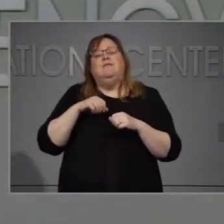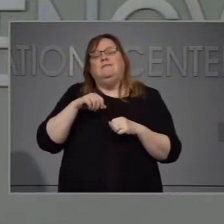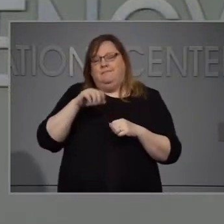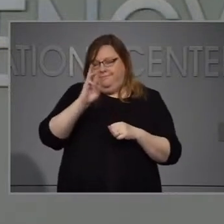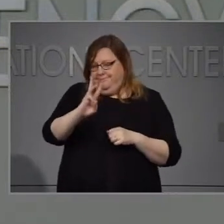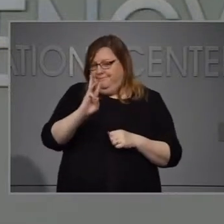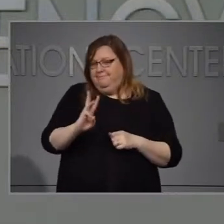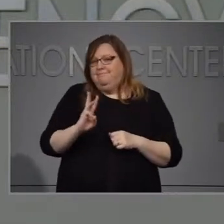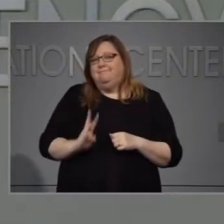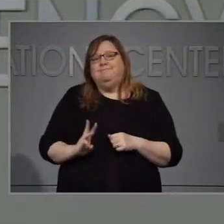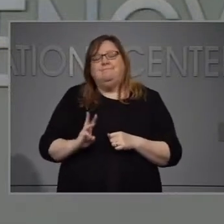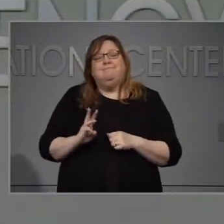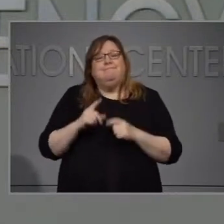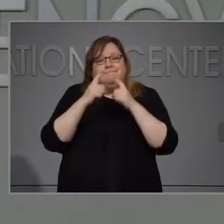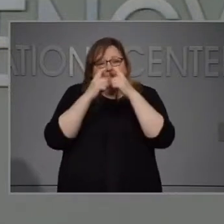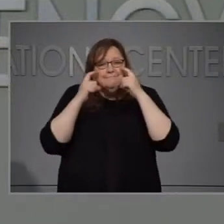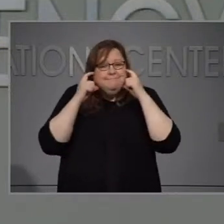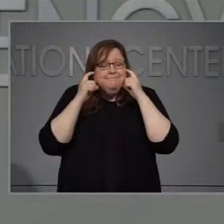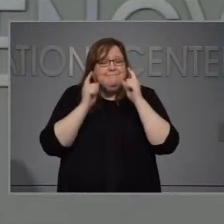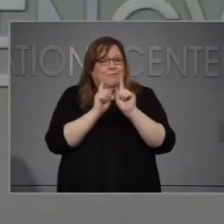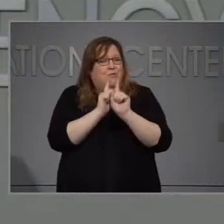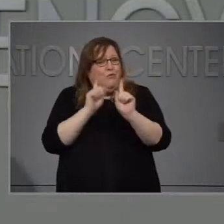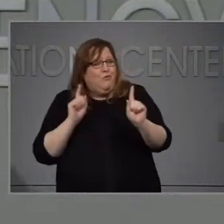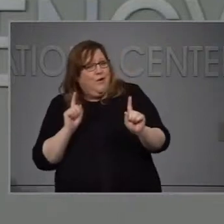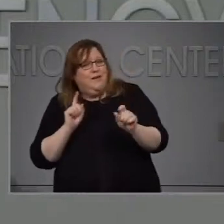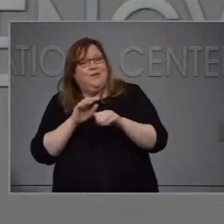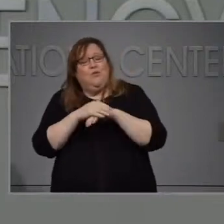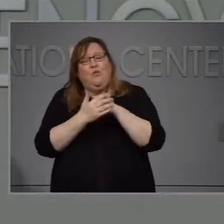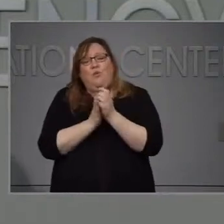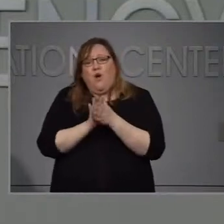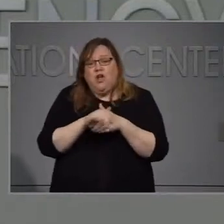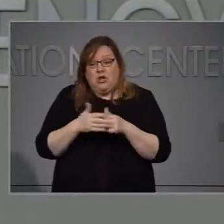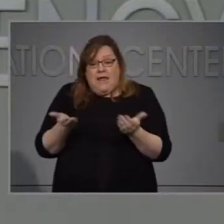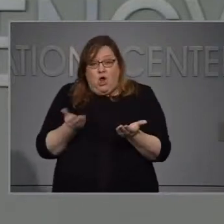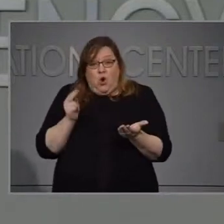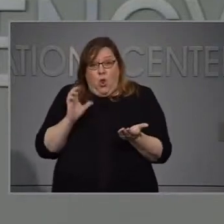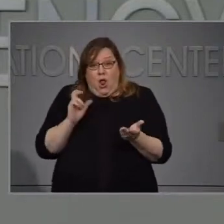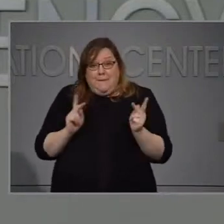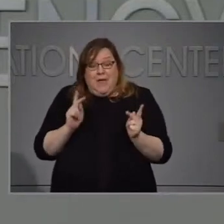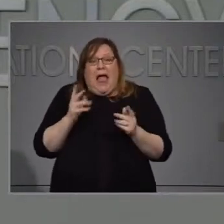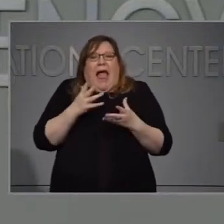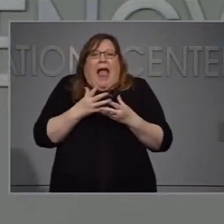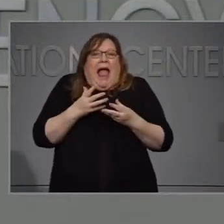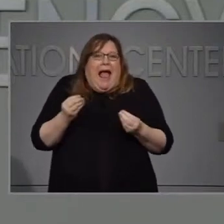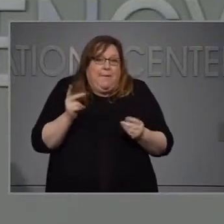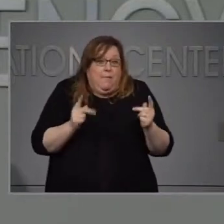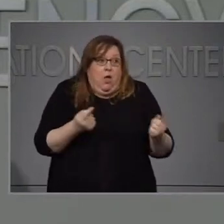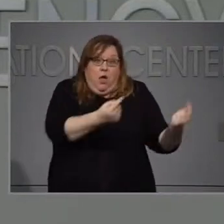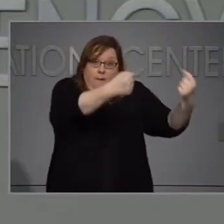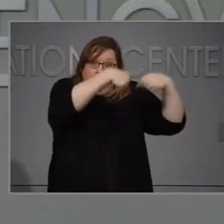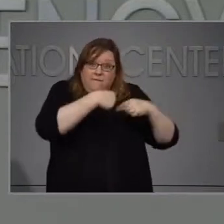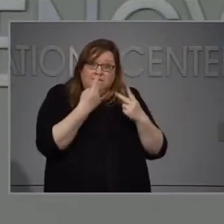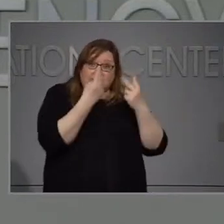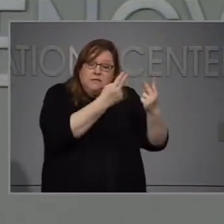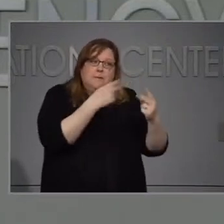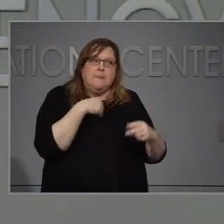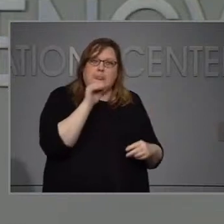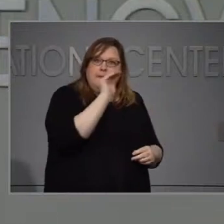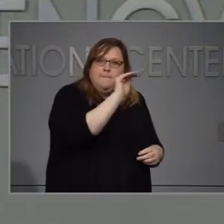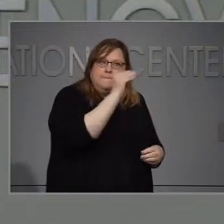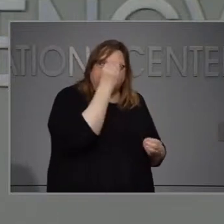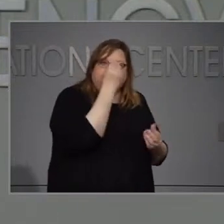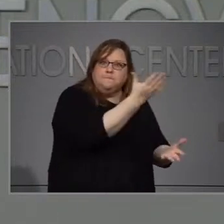apart. We need folks here in North Carolina to do that, but we need to make sure that those who are visiting our state understand